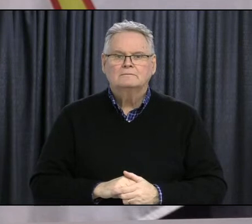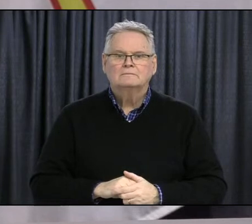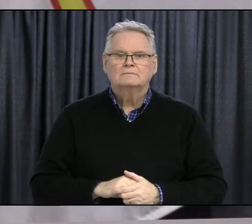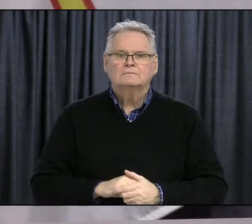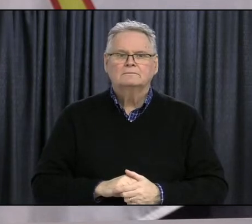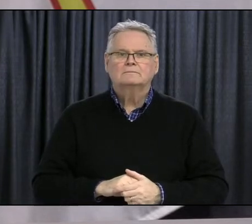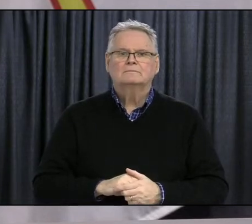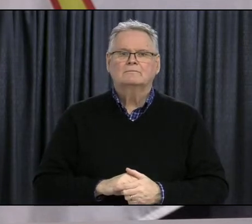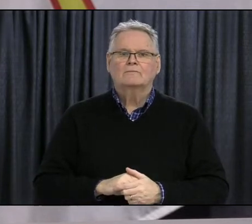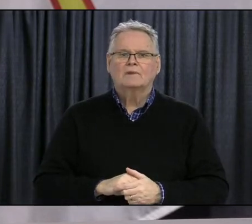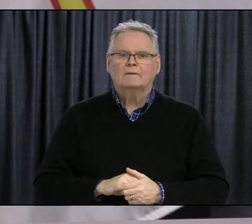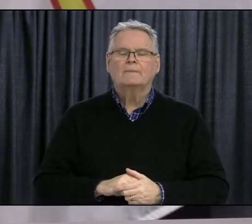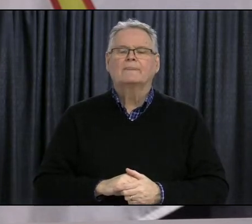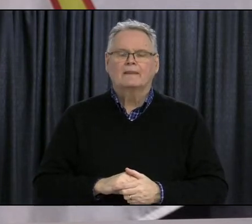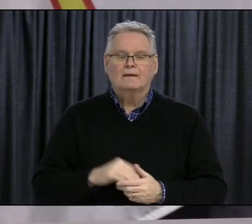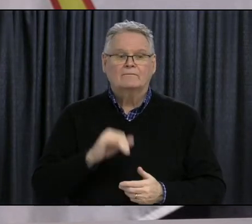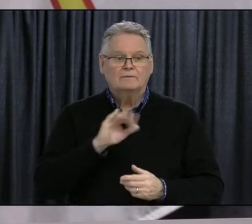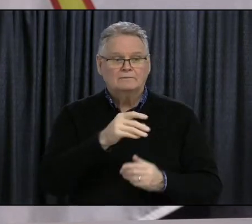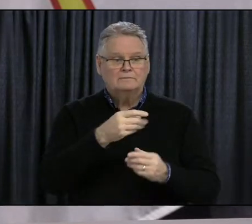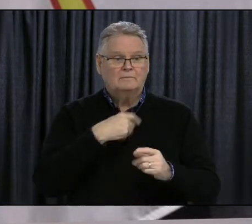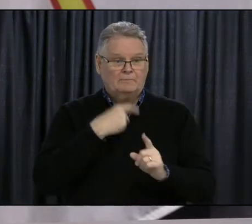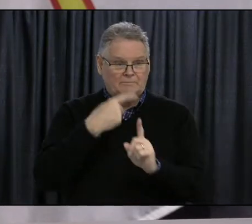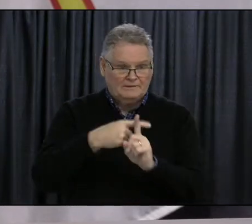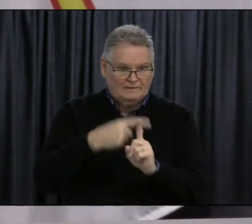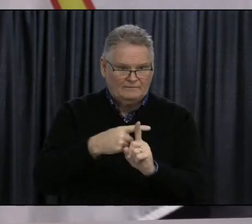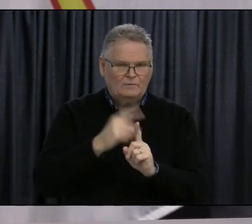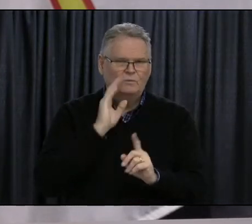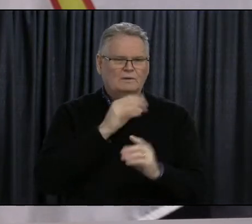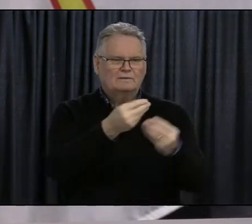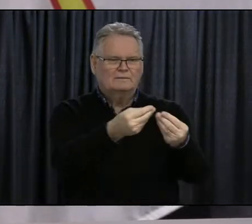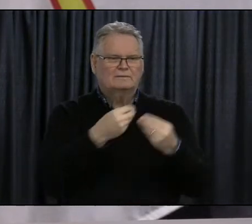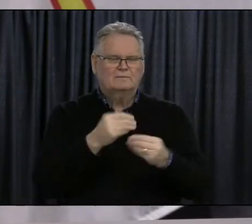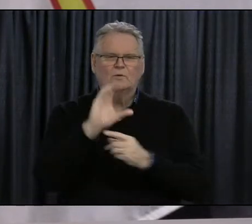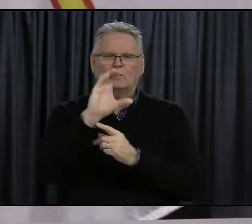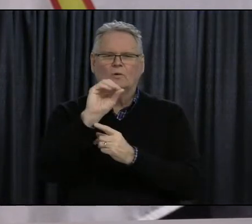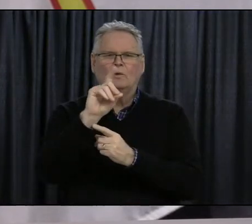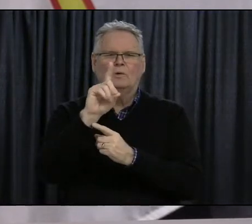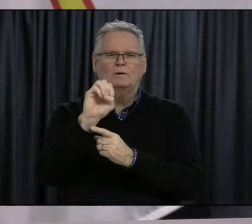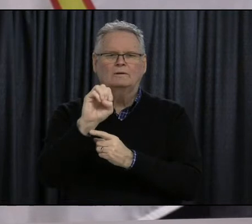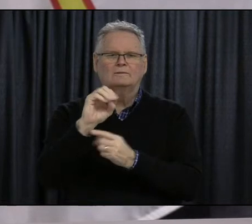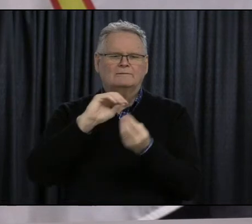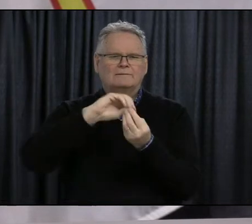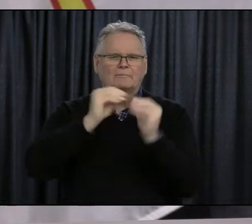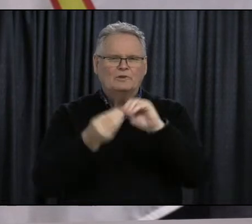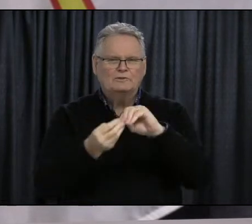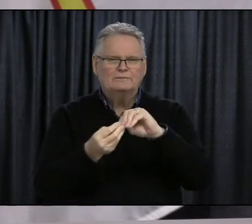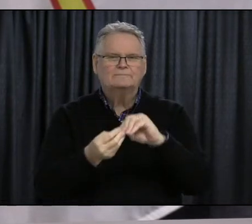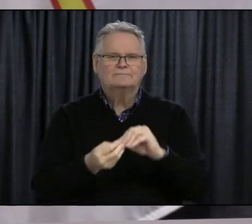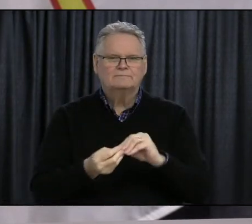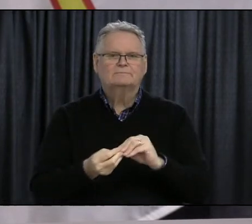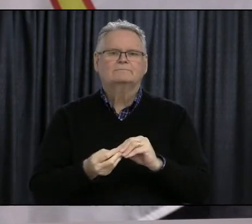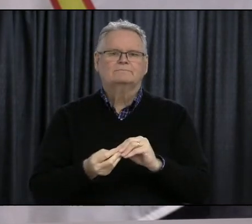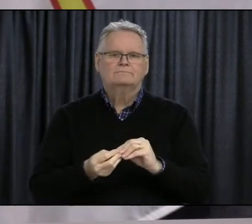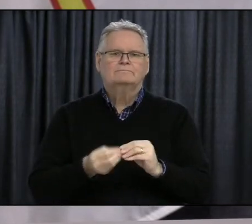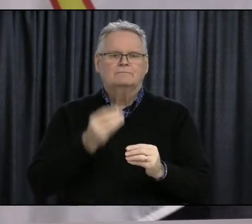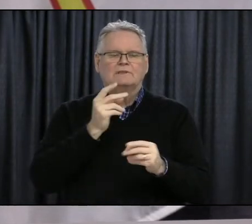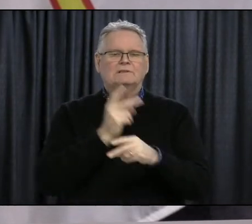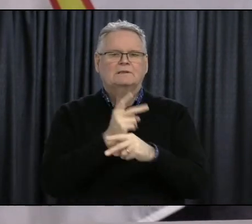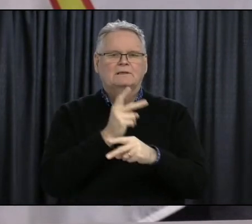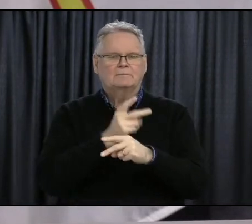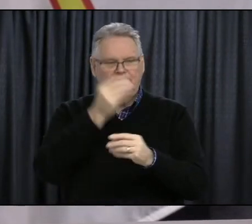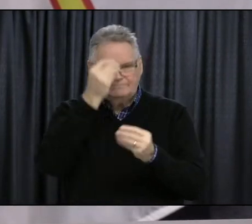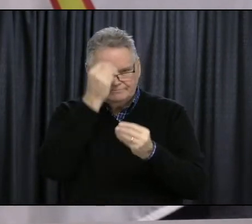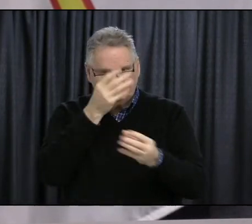Above all, please be kind to one another. No one sets out to contract or spread COVID. They may have done all the